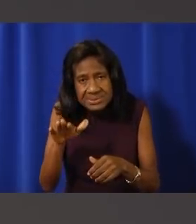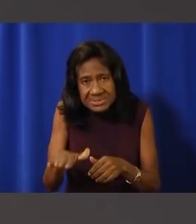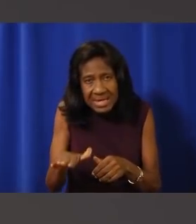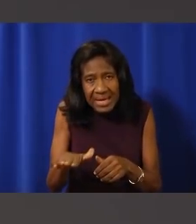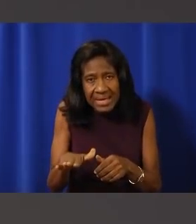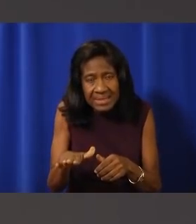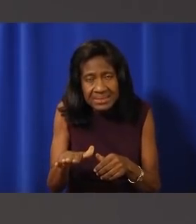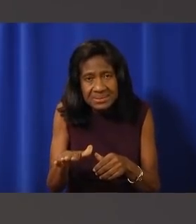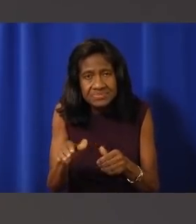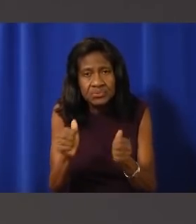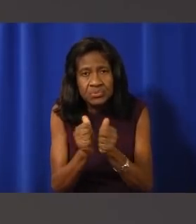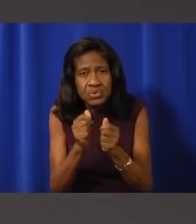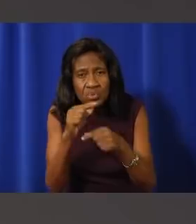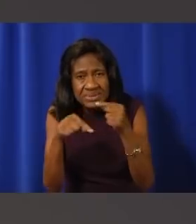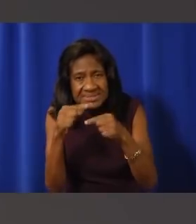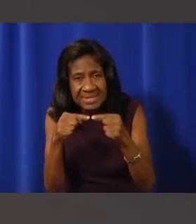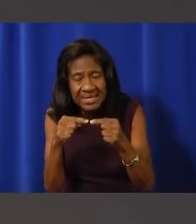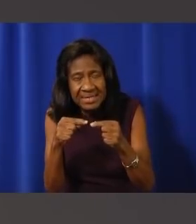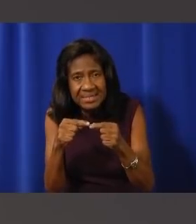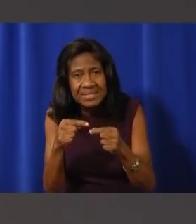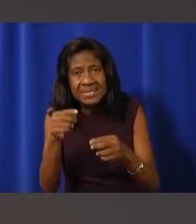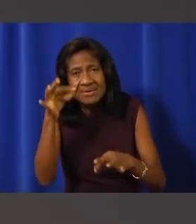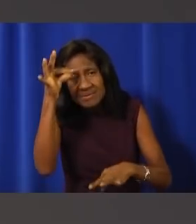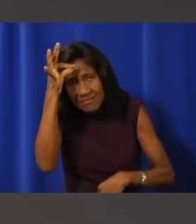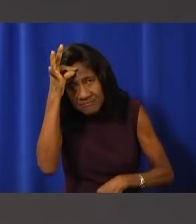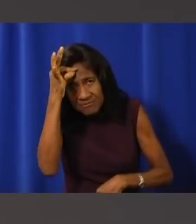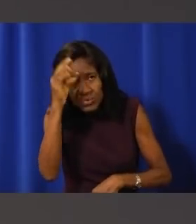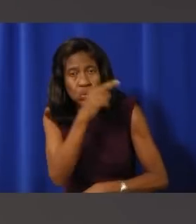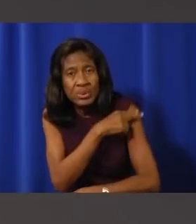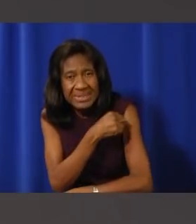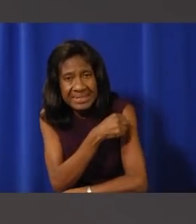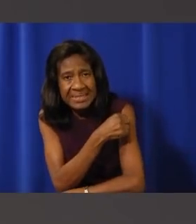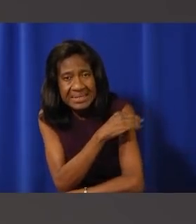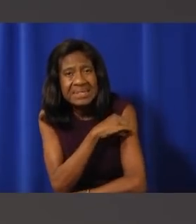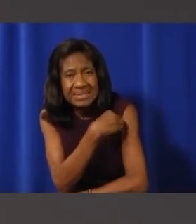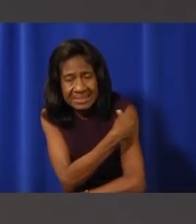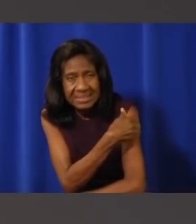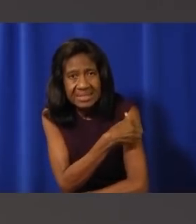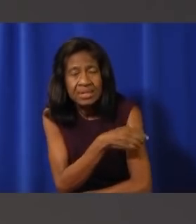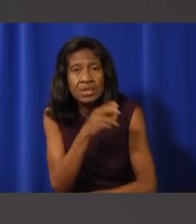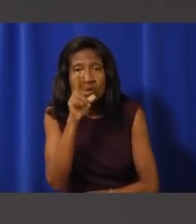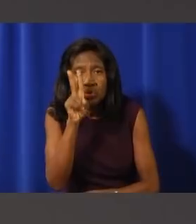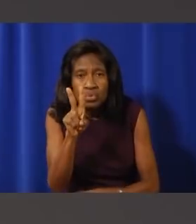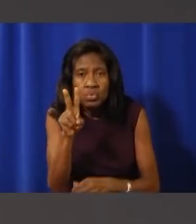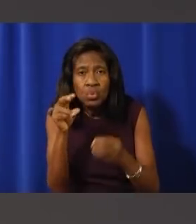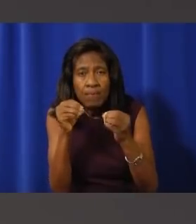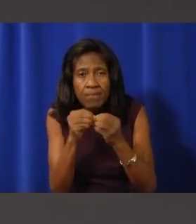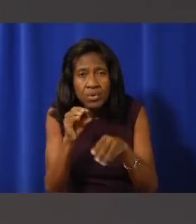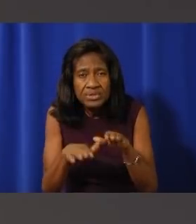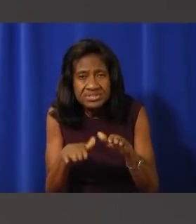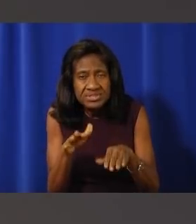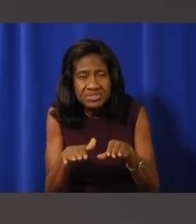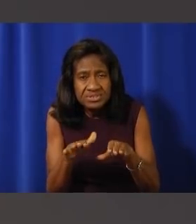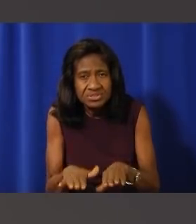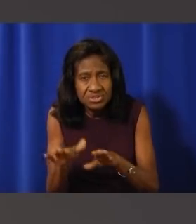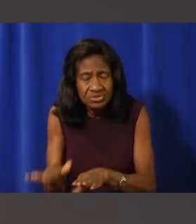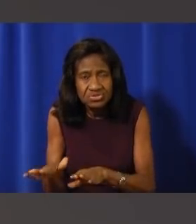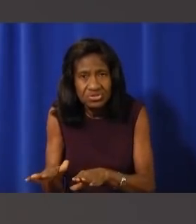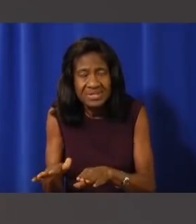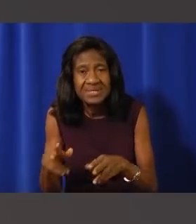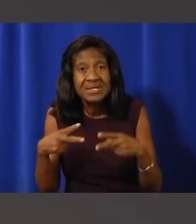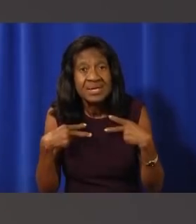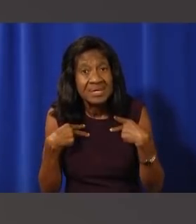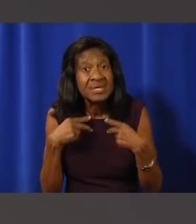to the flu clinic, there have also been 2 further children identified as positive who are asymptomatic.